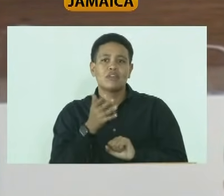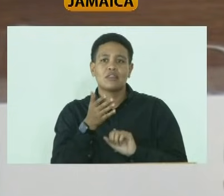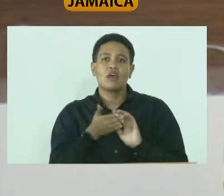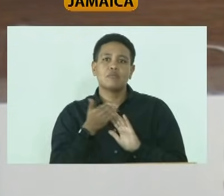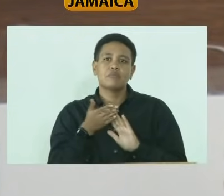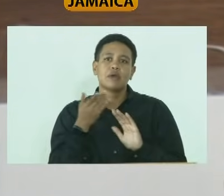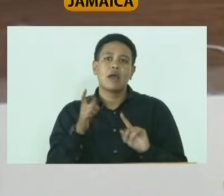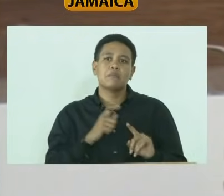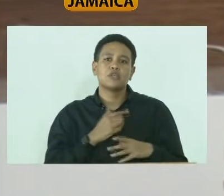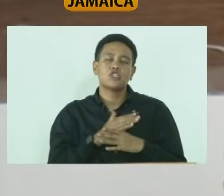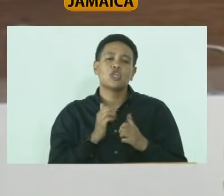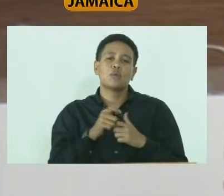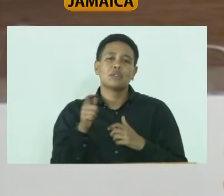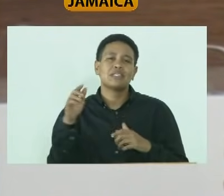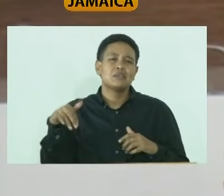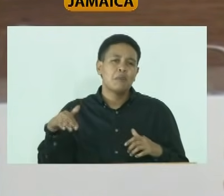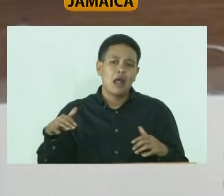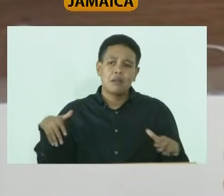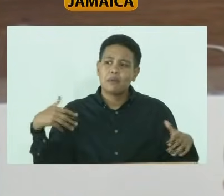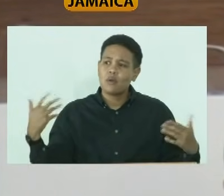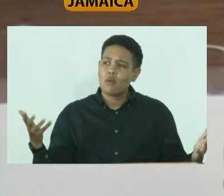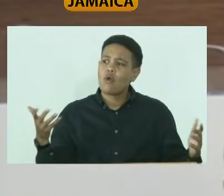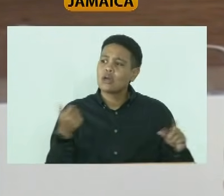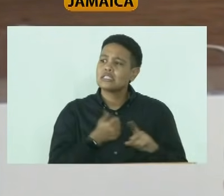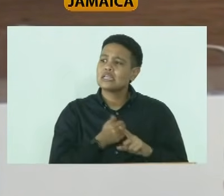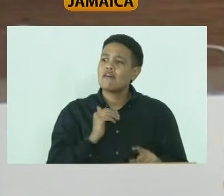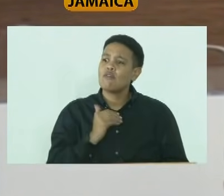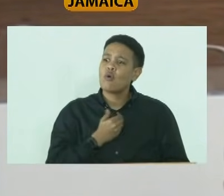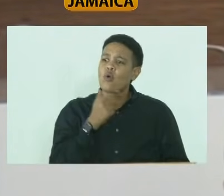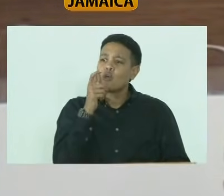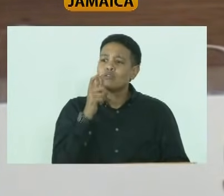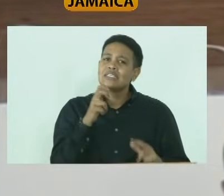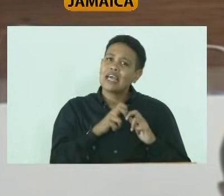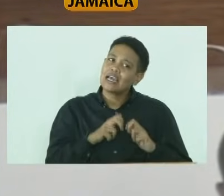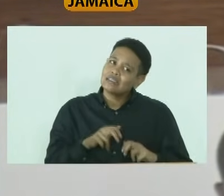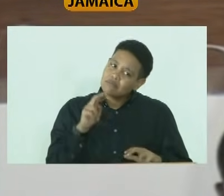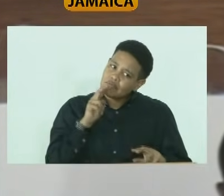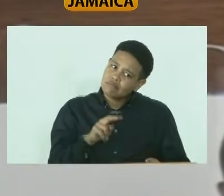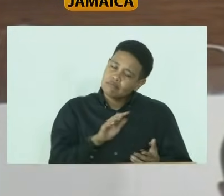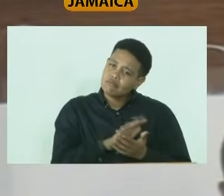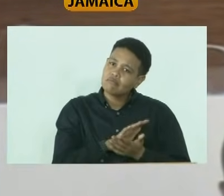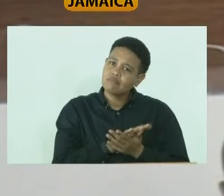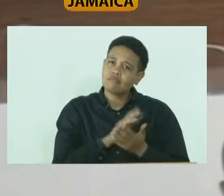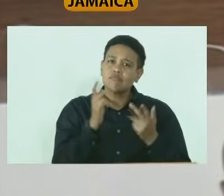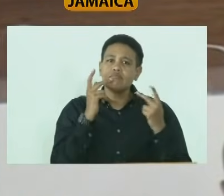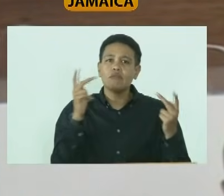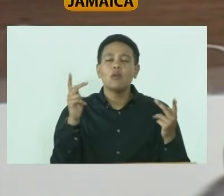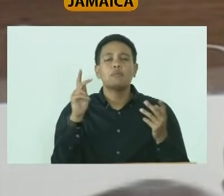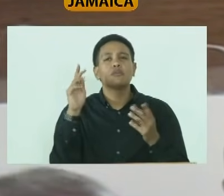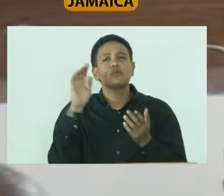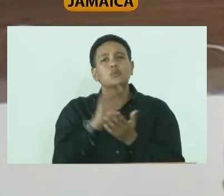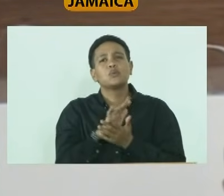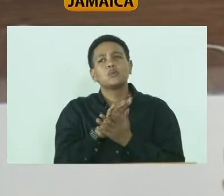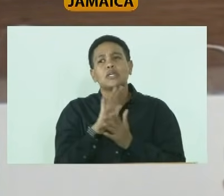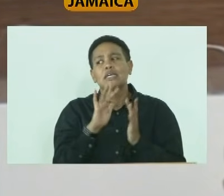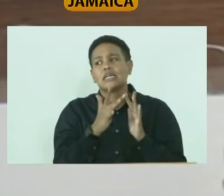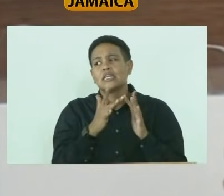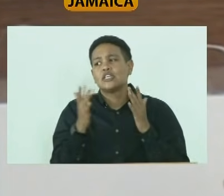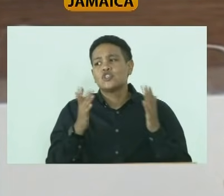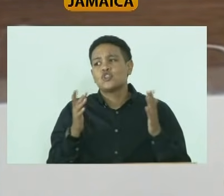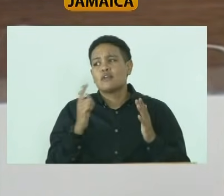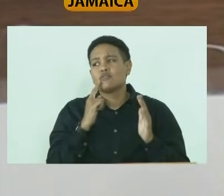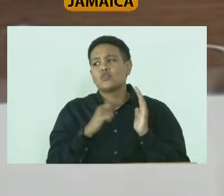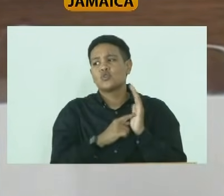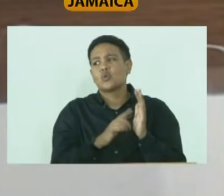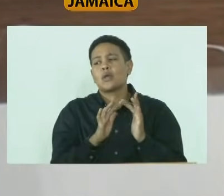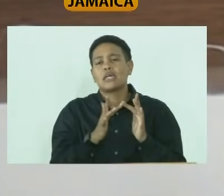Let me share with this Honourable House our recent assessment of public school internet service to highlight the internet service gaps